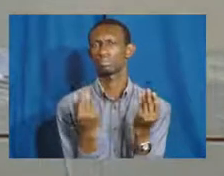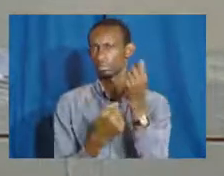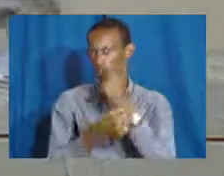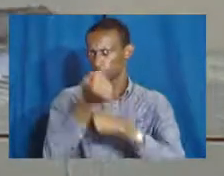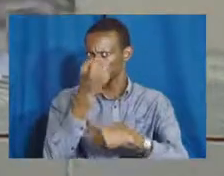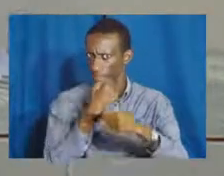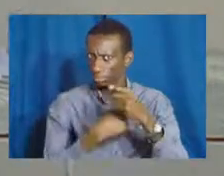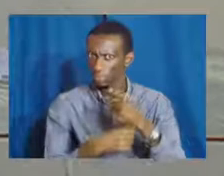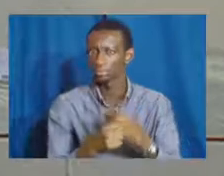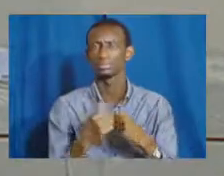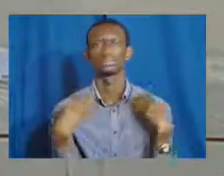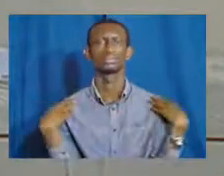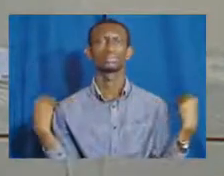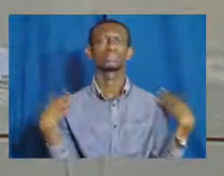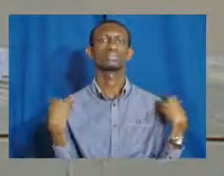activity.